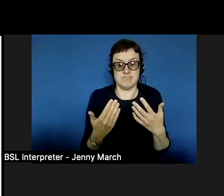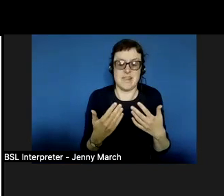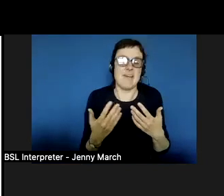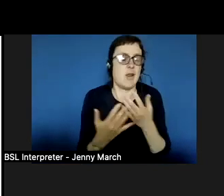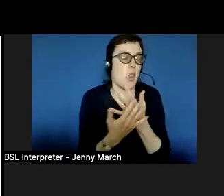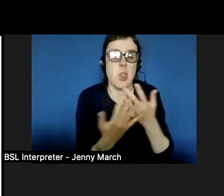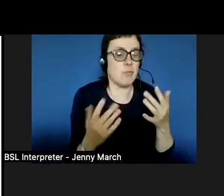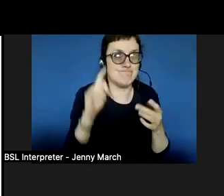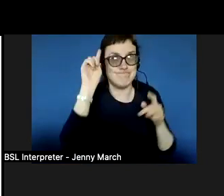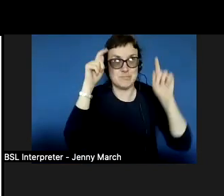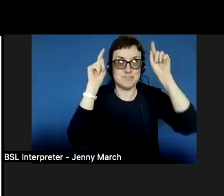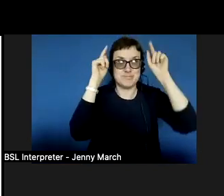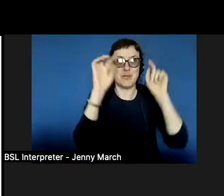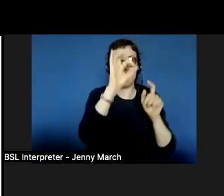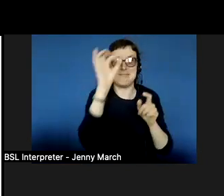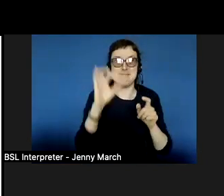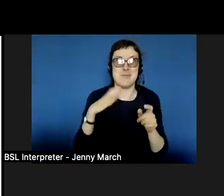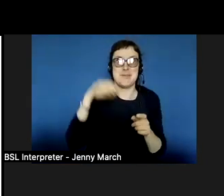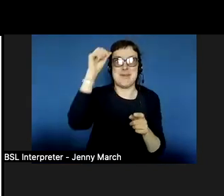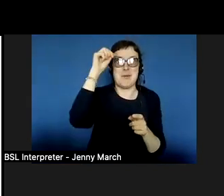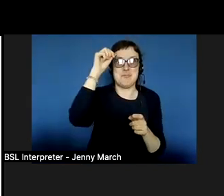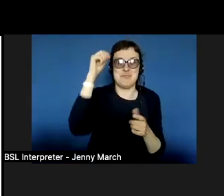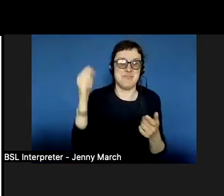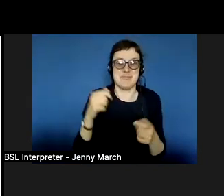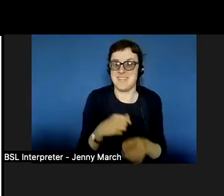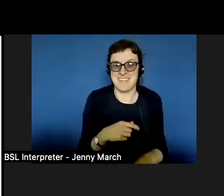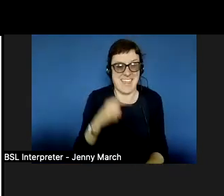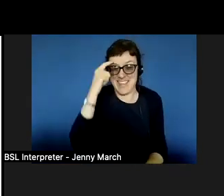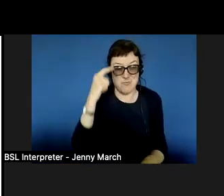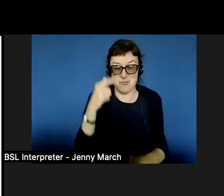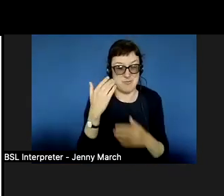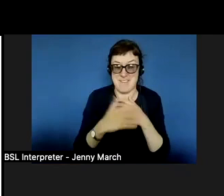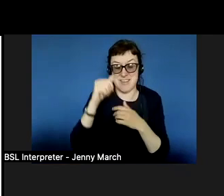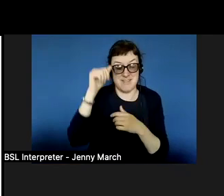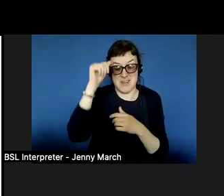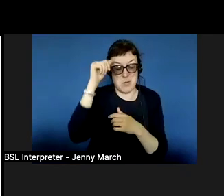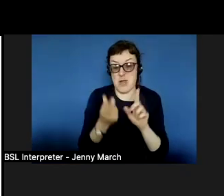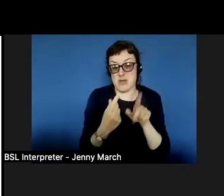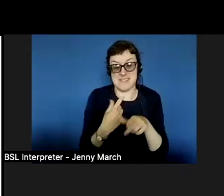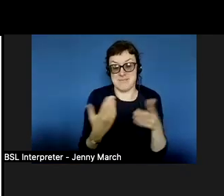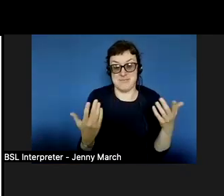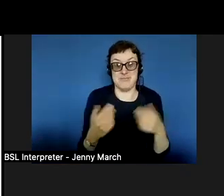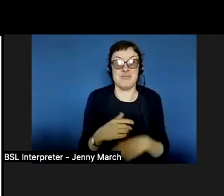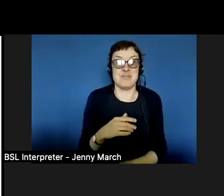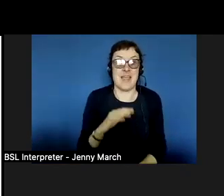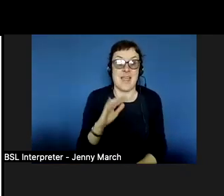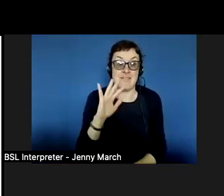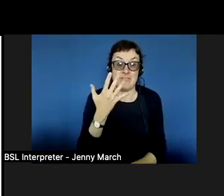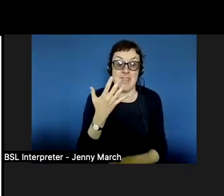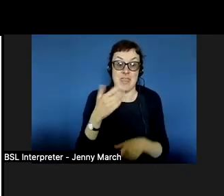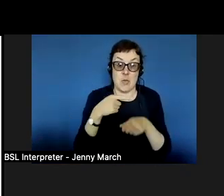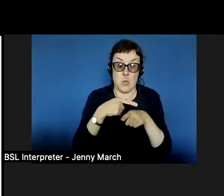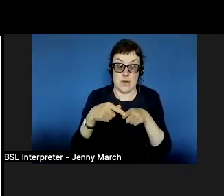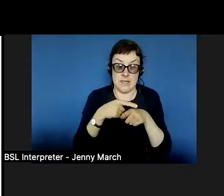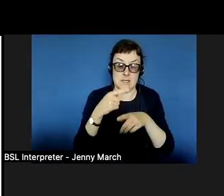that we'd love to be able to sort of like find out the answer to, but we never will. So the 5th week we had to talk about the history